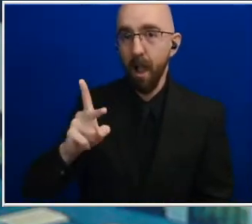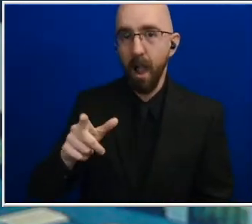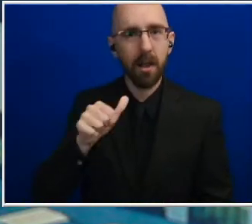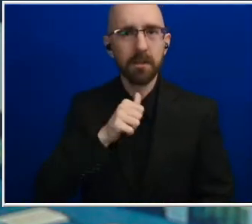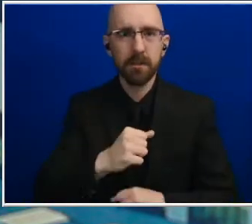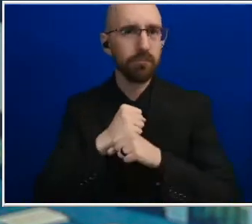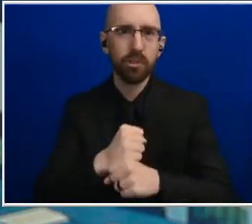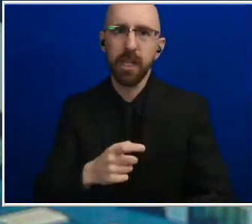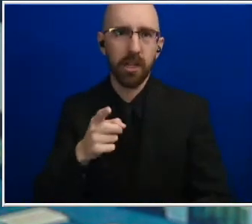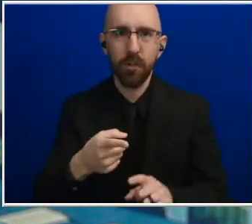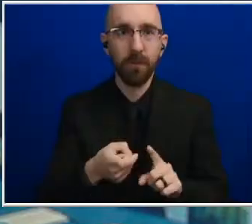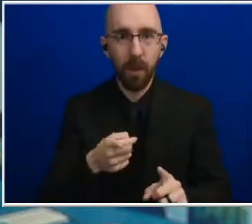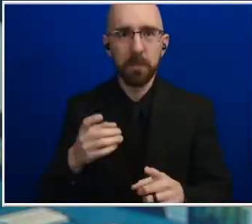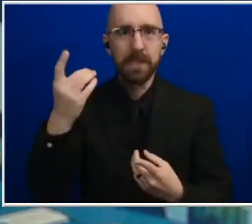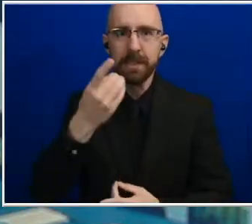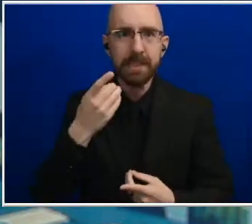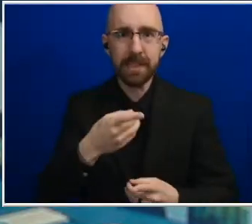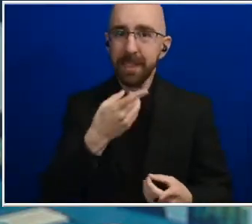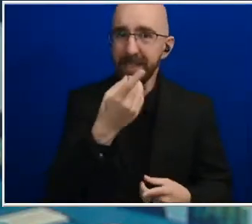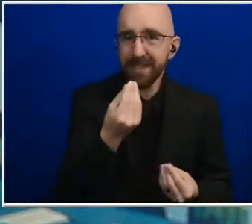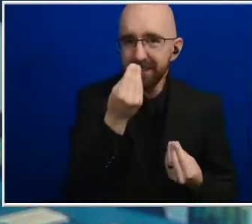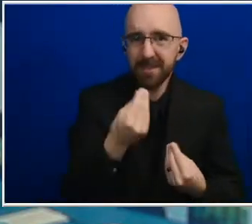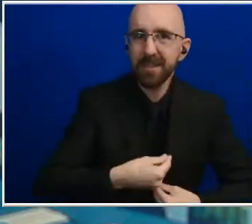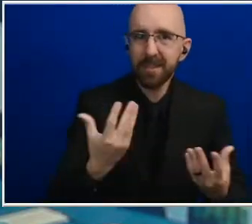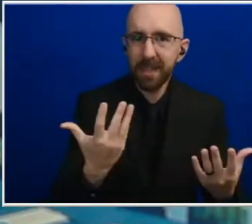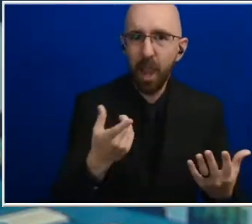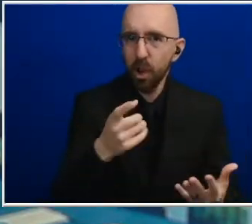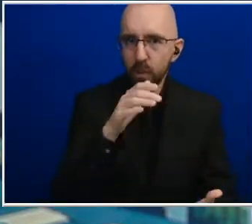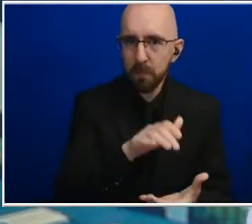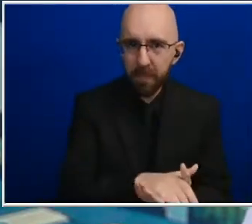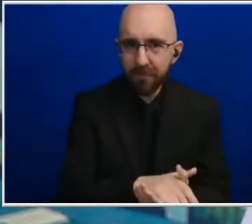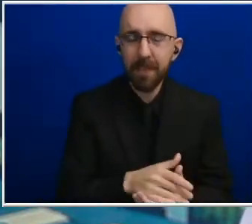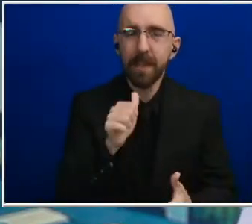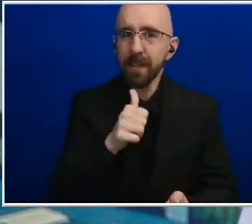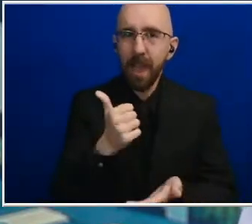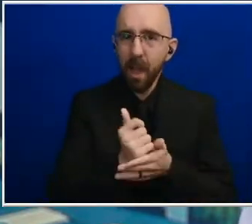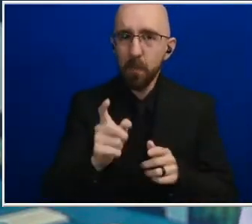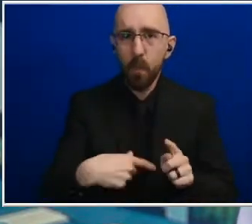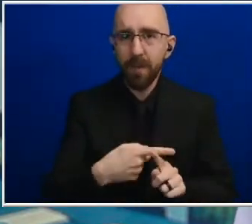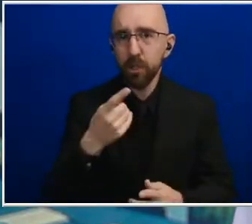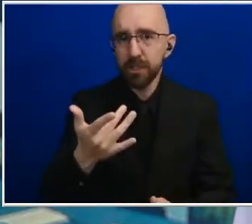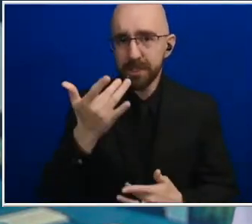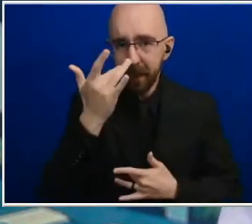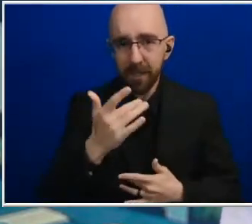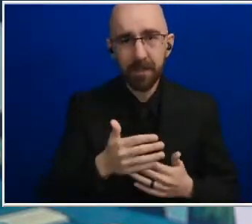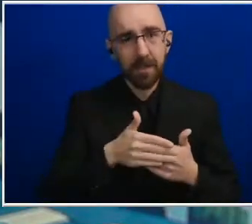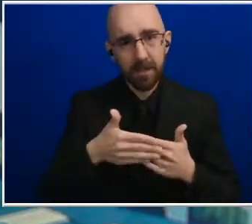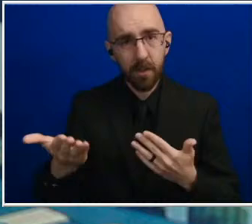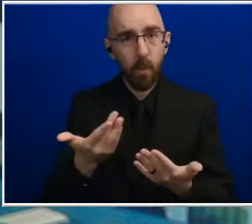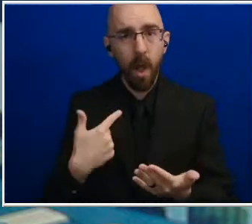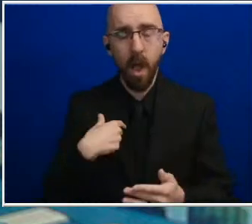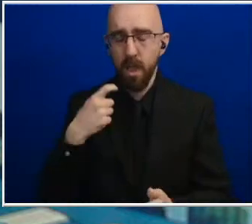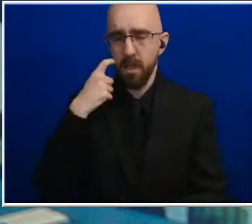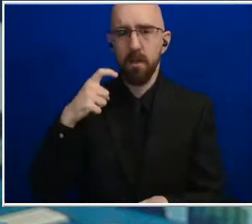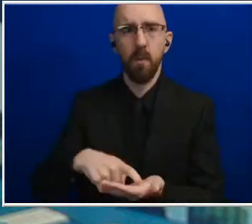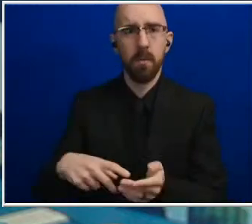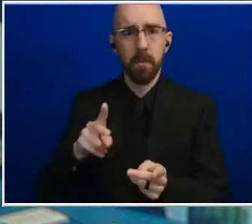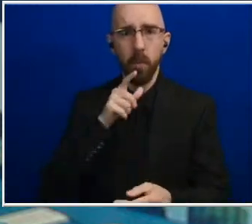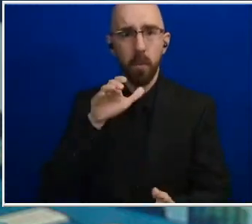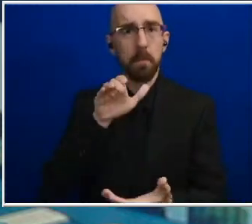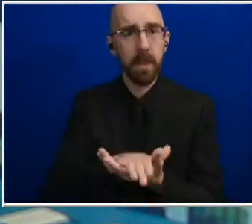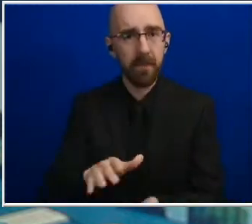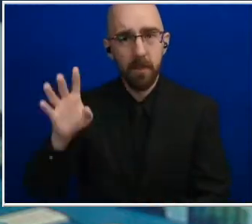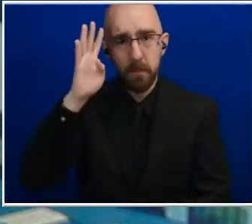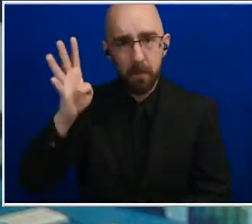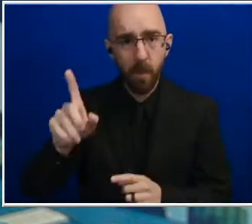deadly disease and doesn't help you when you get sick. But inevitably what strikes me is people who believe in the poppycock, when their kids get sick,